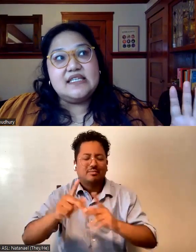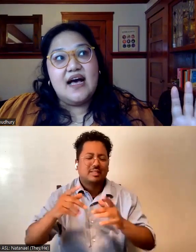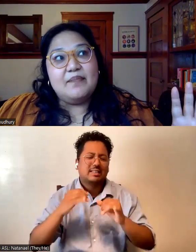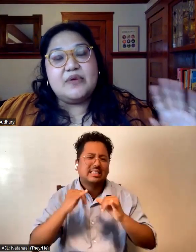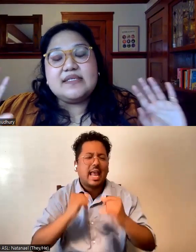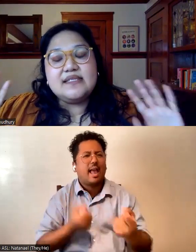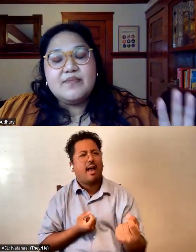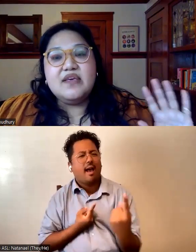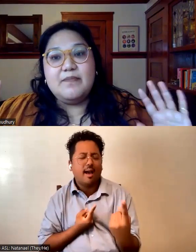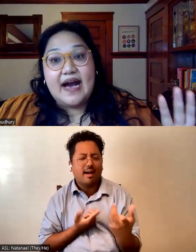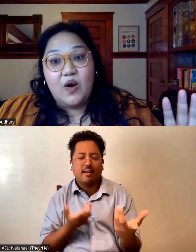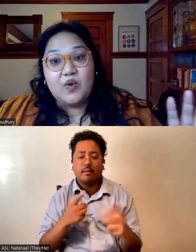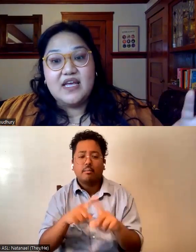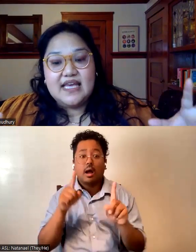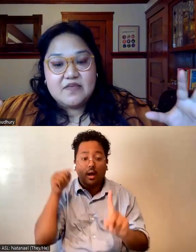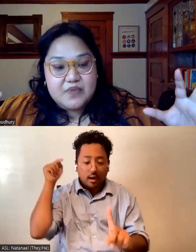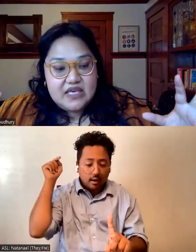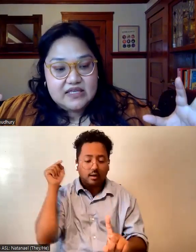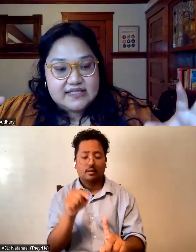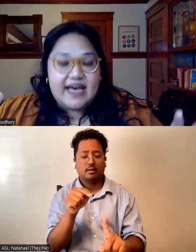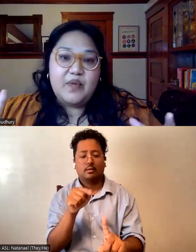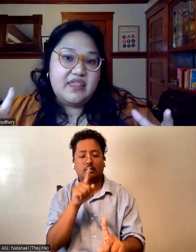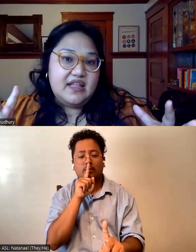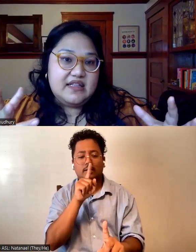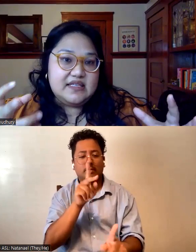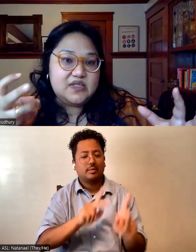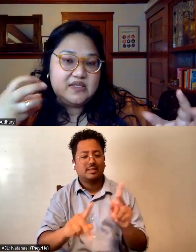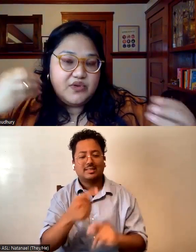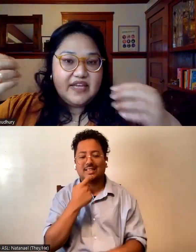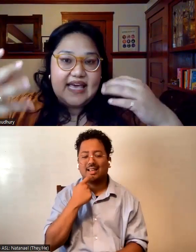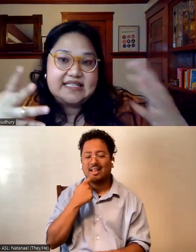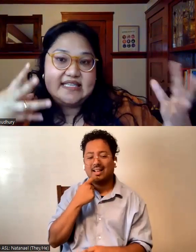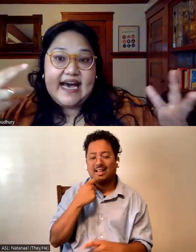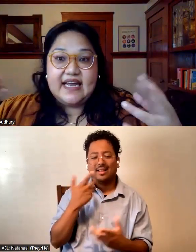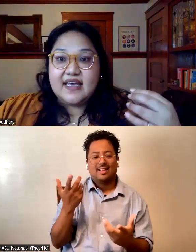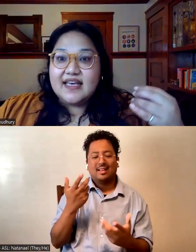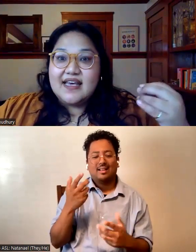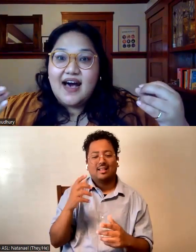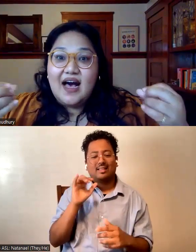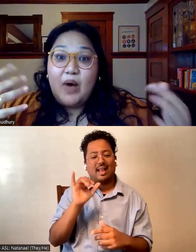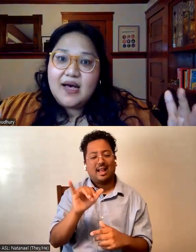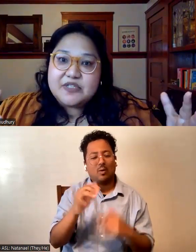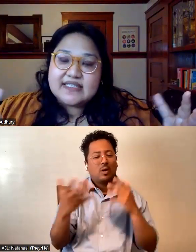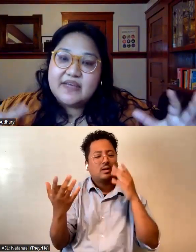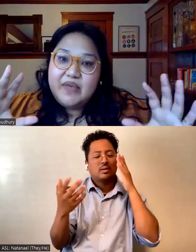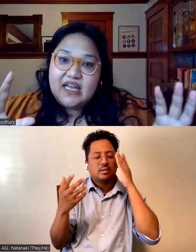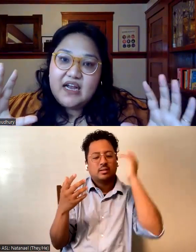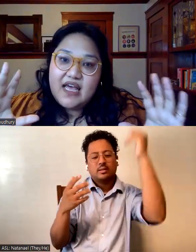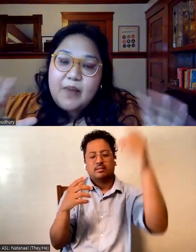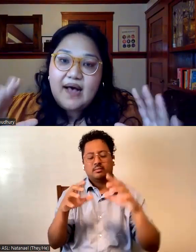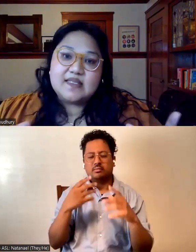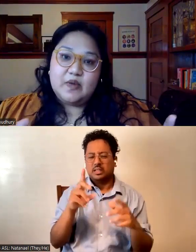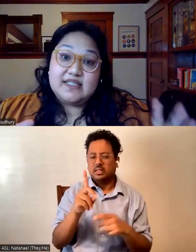yet there was something about it being set within these sort of like Asiatic objects that made